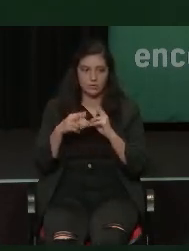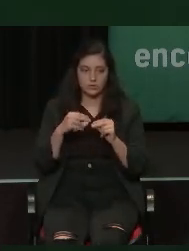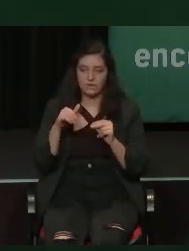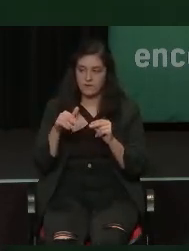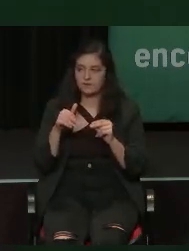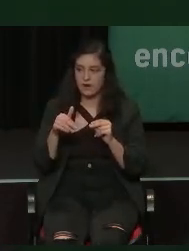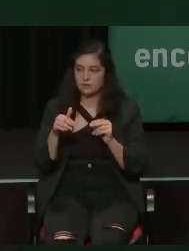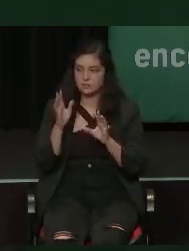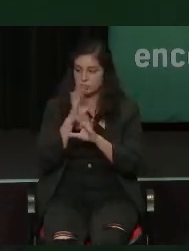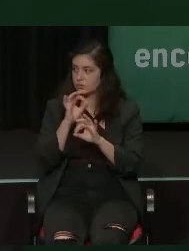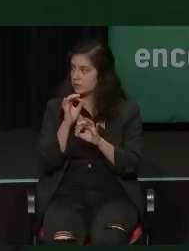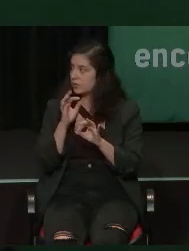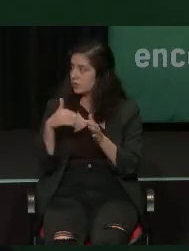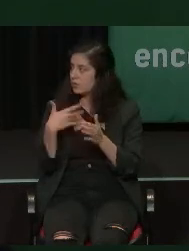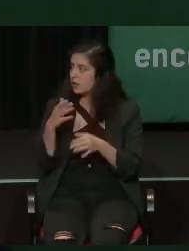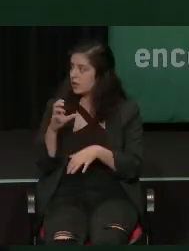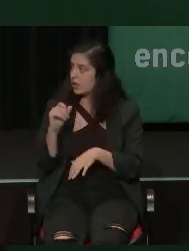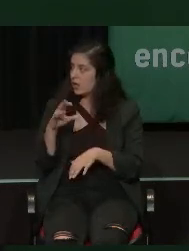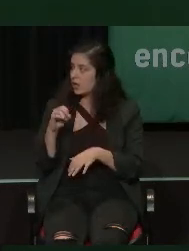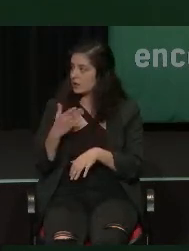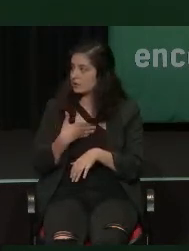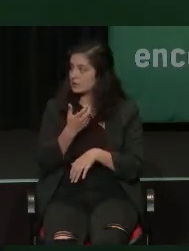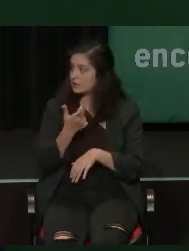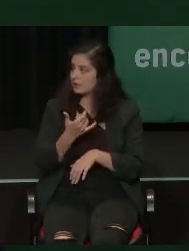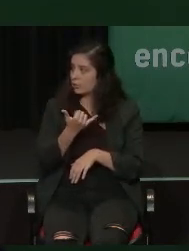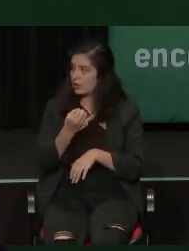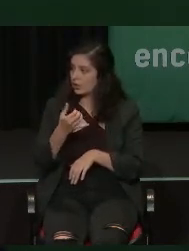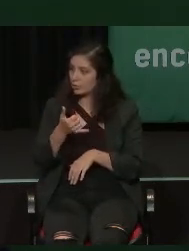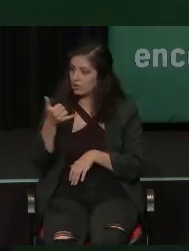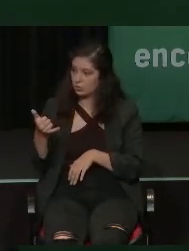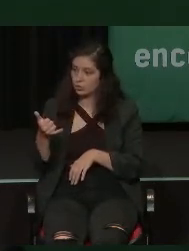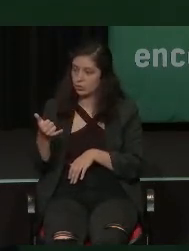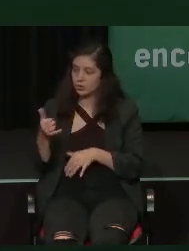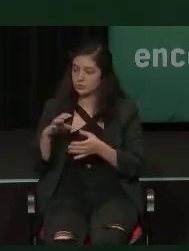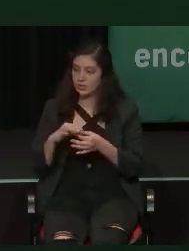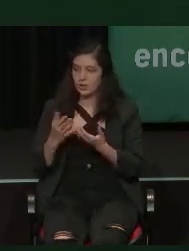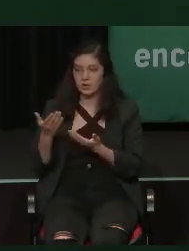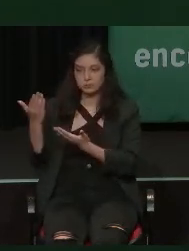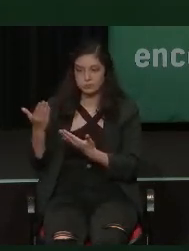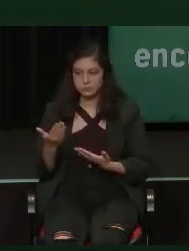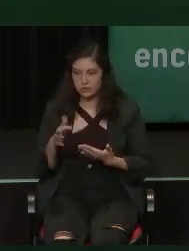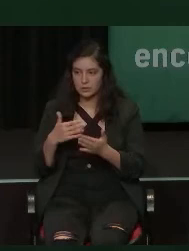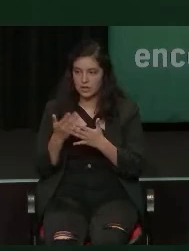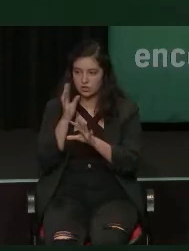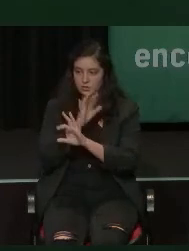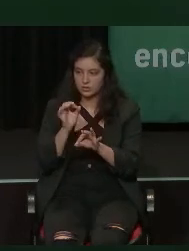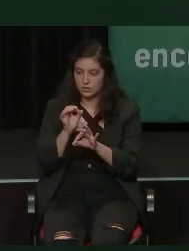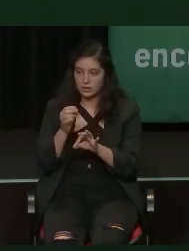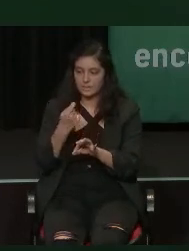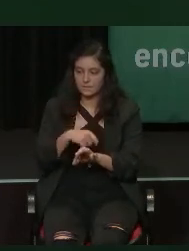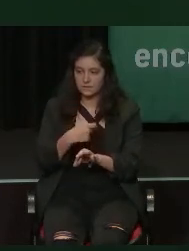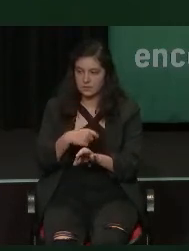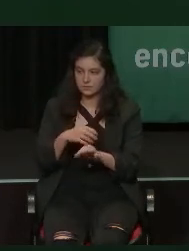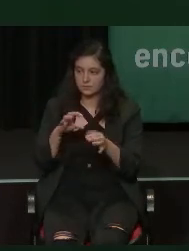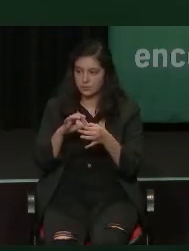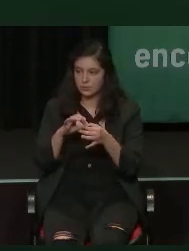be held in Cairo, December 2022, under the auspices of His Excellency President Abdel Fattah